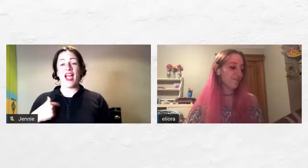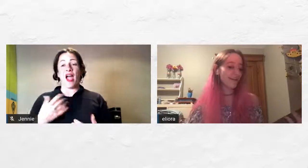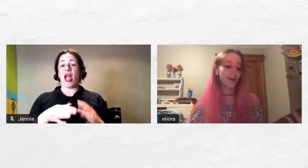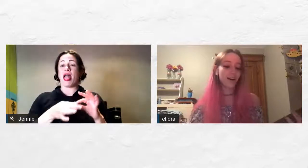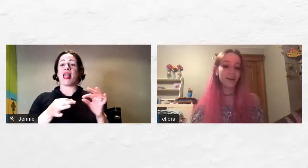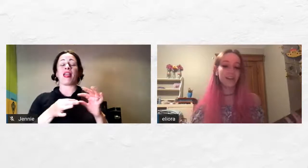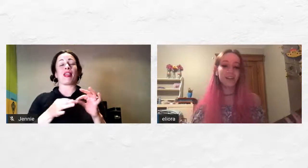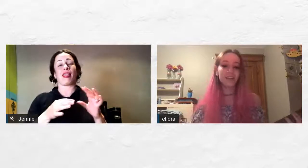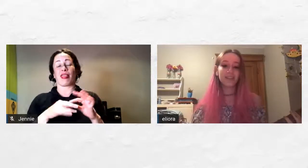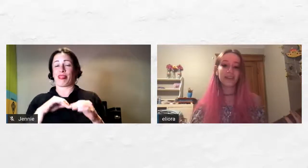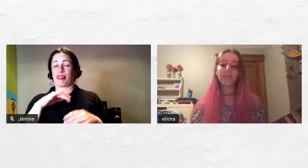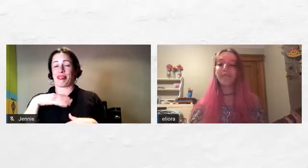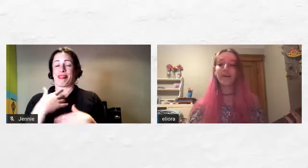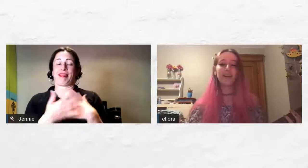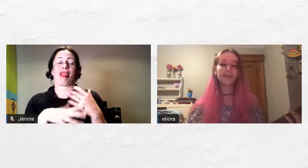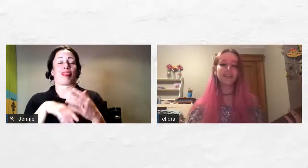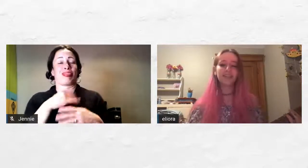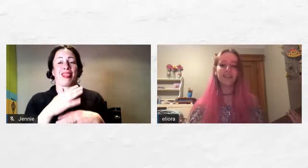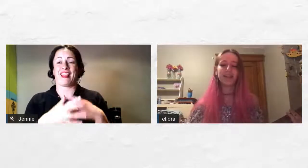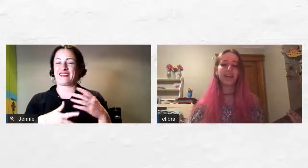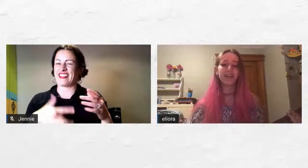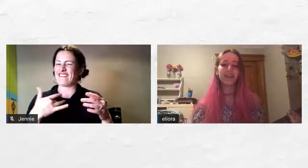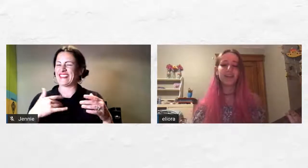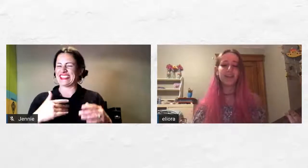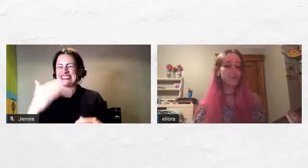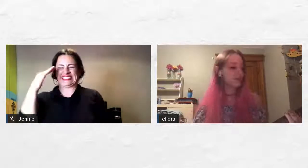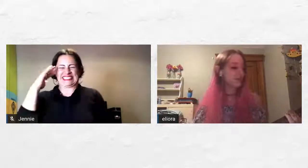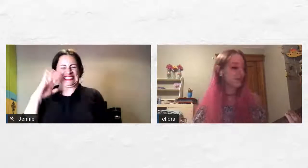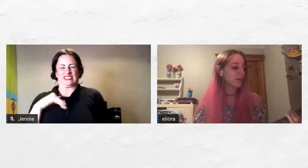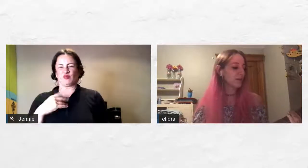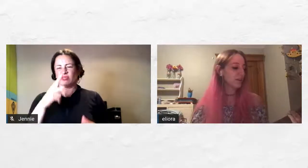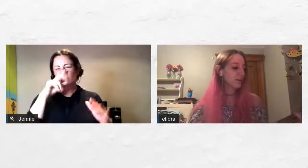I'm gonna fall in deep, fall in deep.